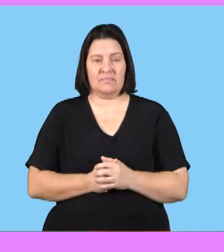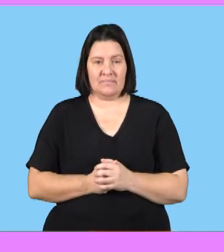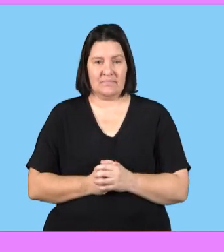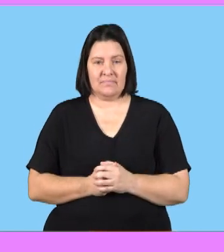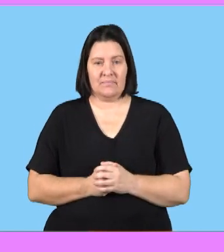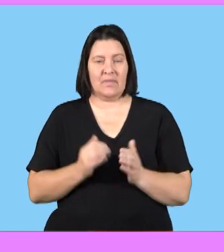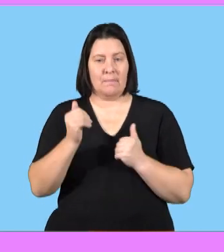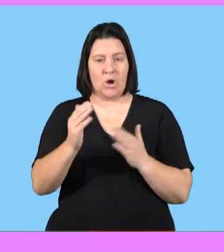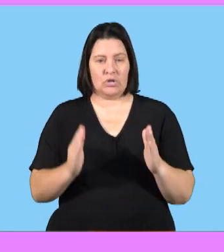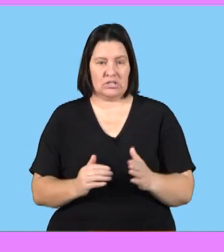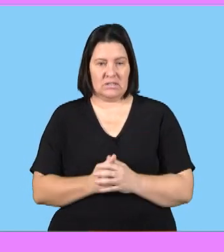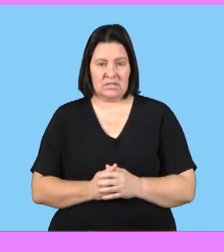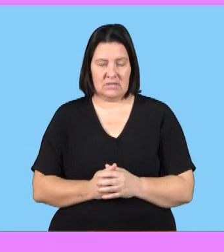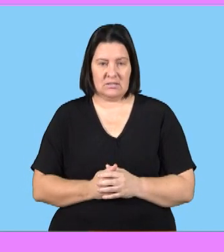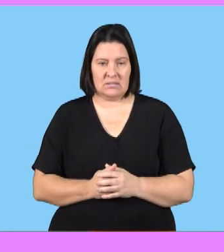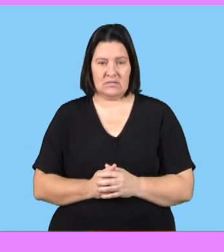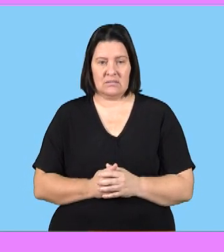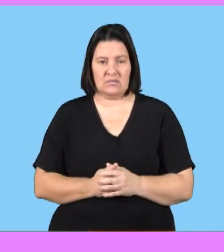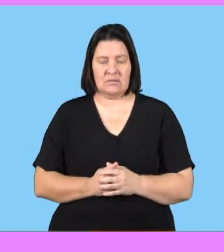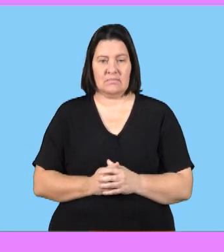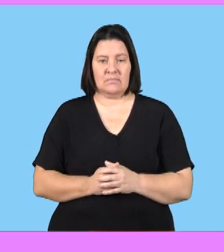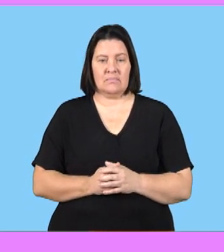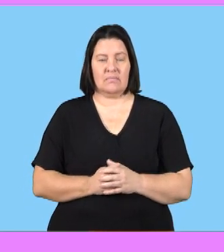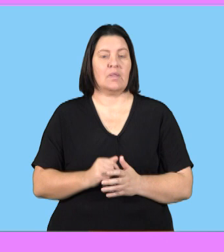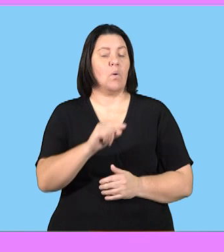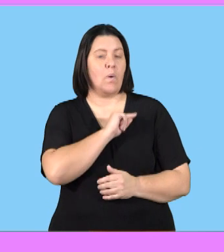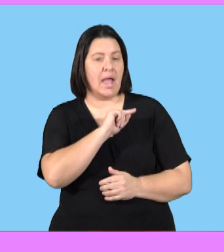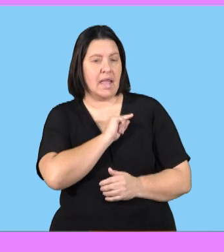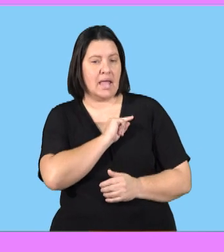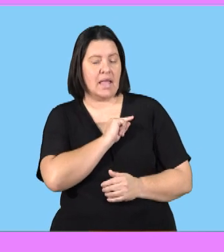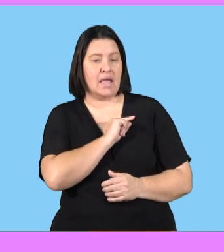boxes. We only have 12 boxes that will fit there